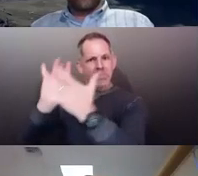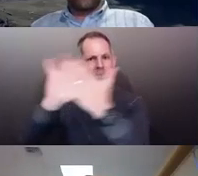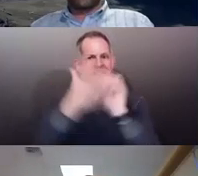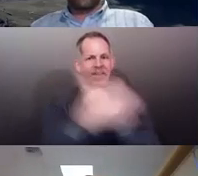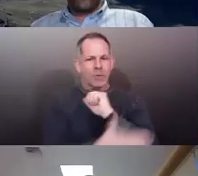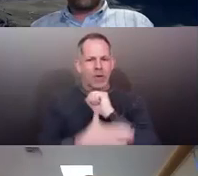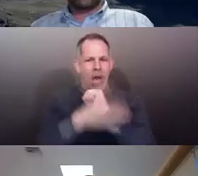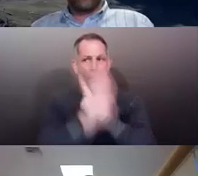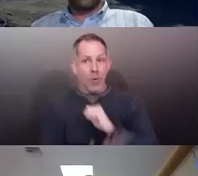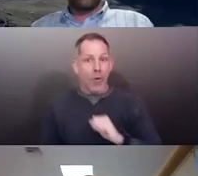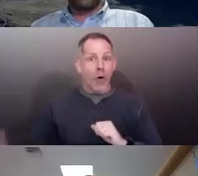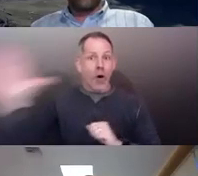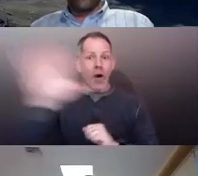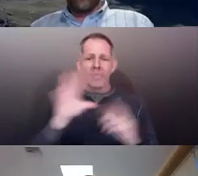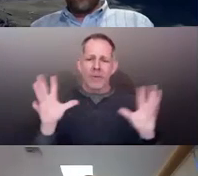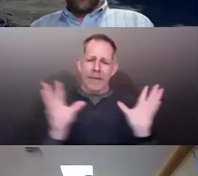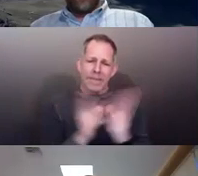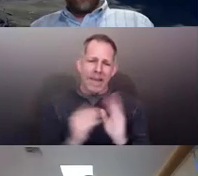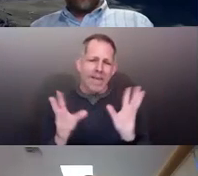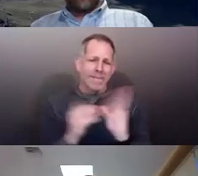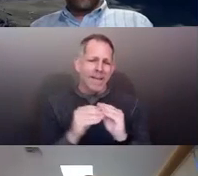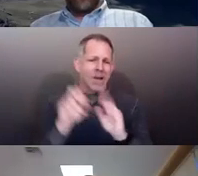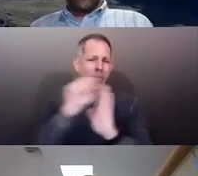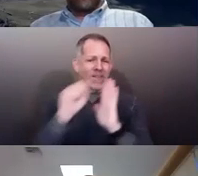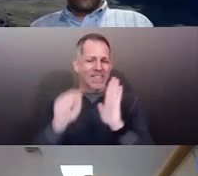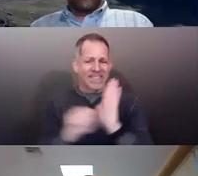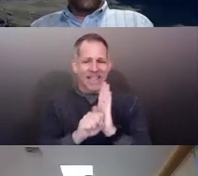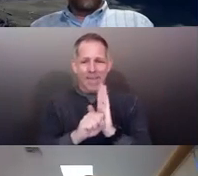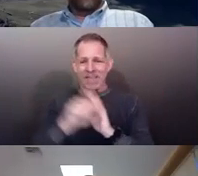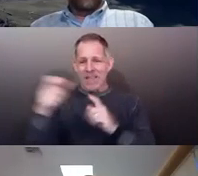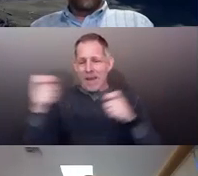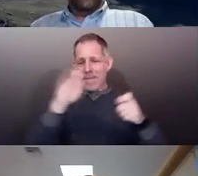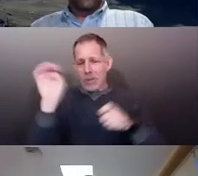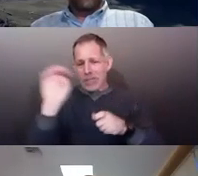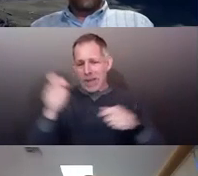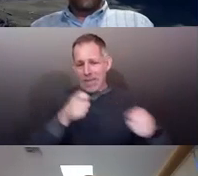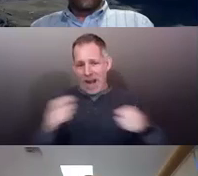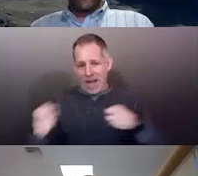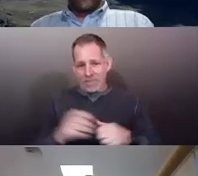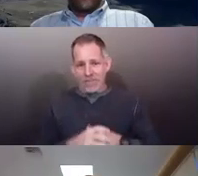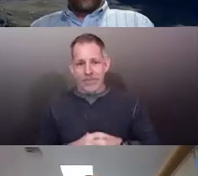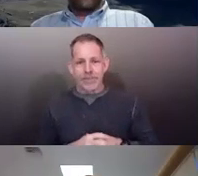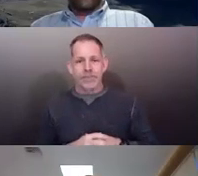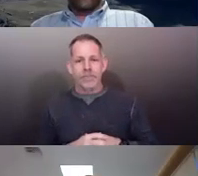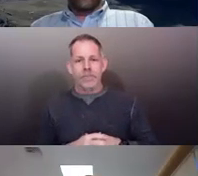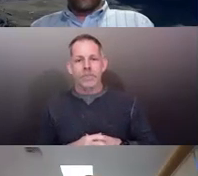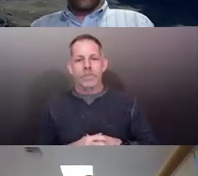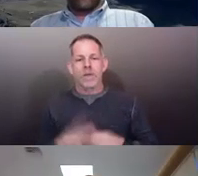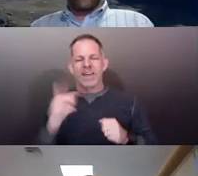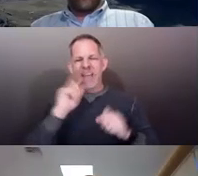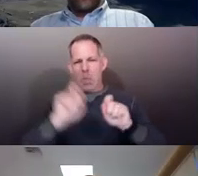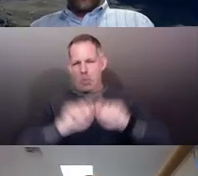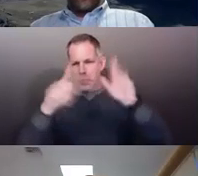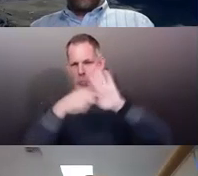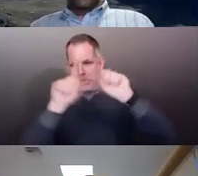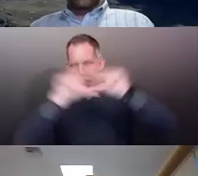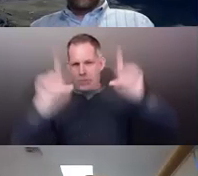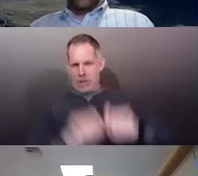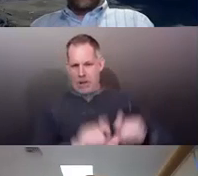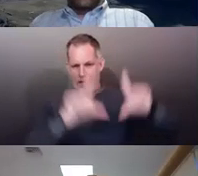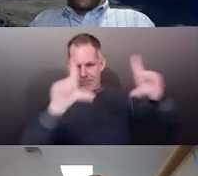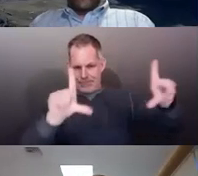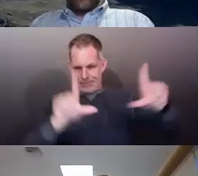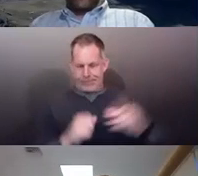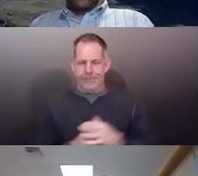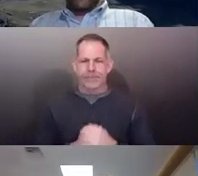management, just from our shop. Next slide, please. Whoops, there we go.